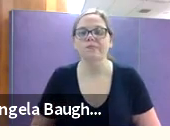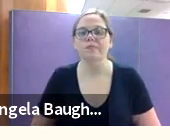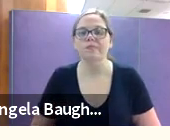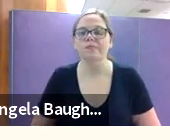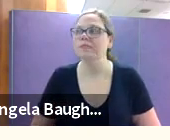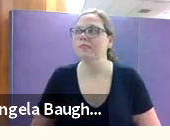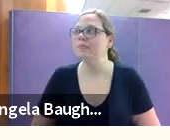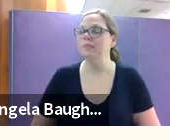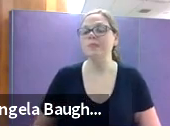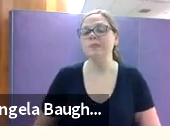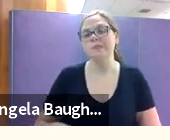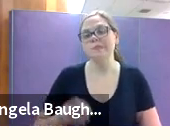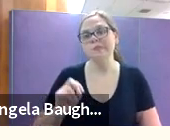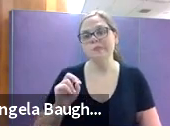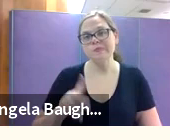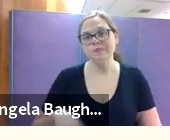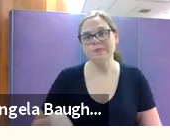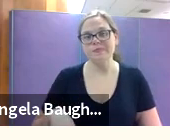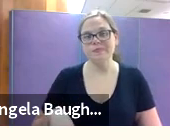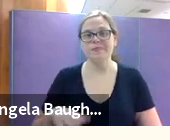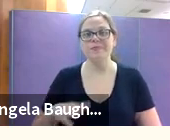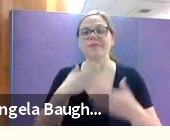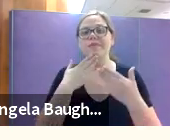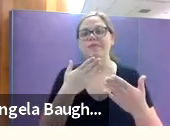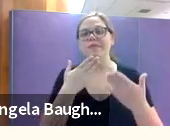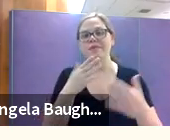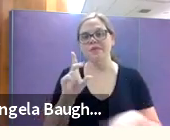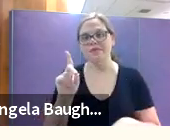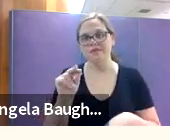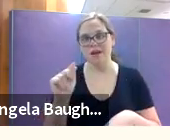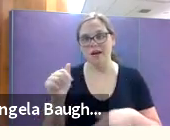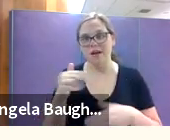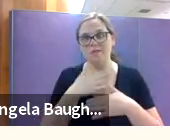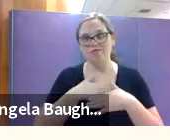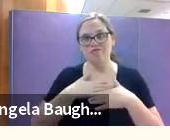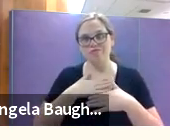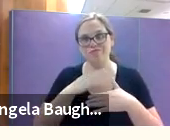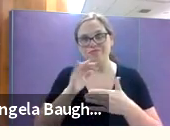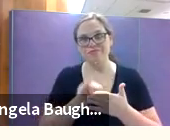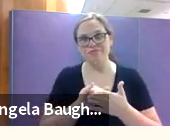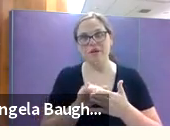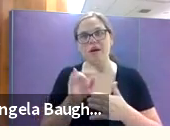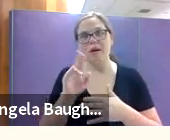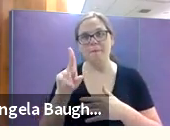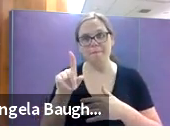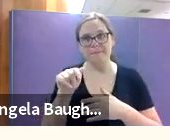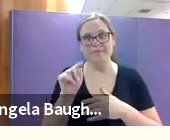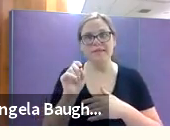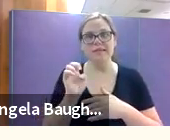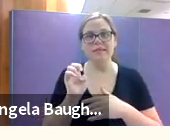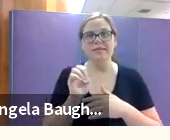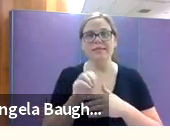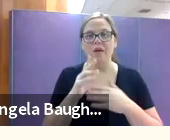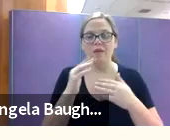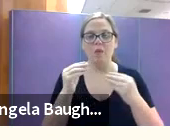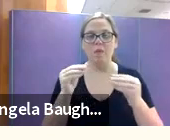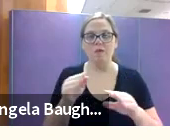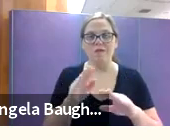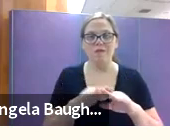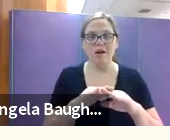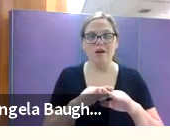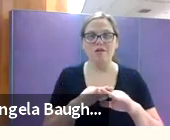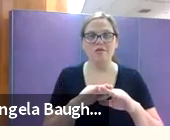All right. All right, thank you, Donna. We appreciate that update. And I think that means we will move on